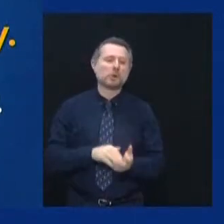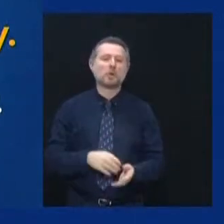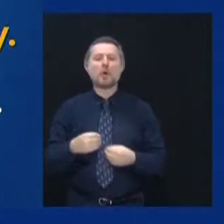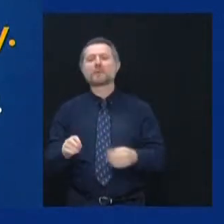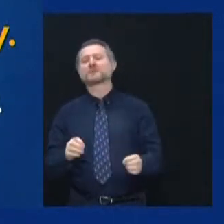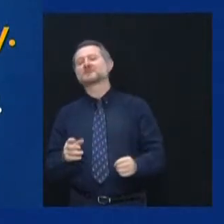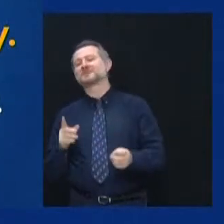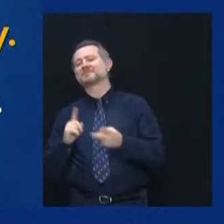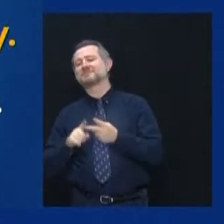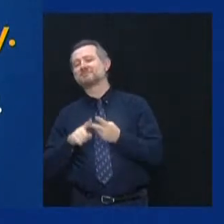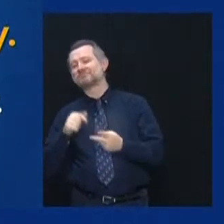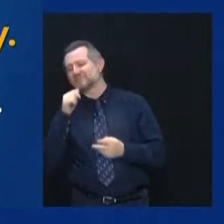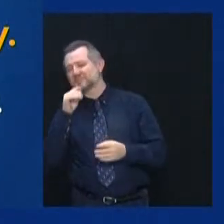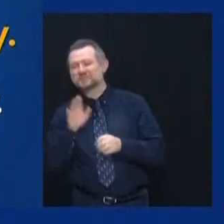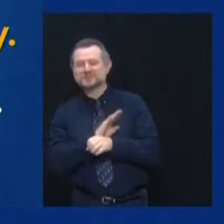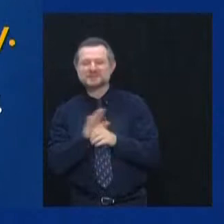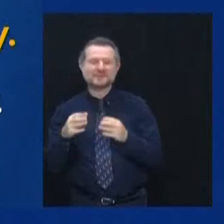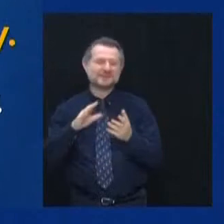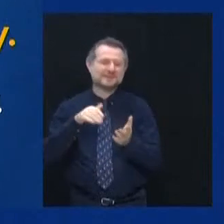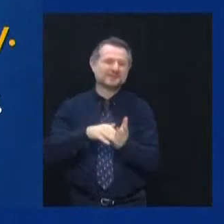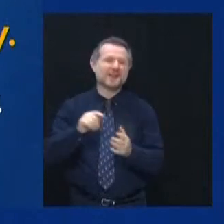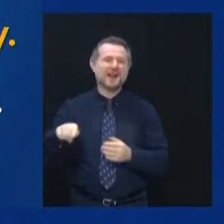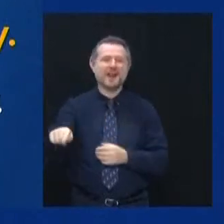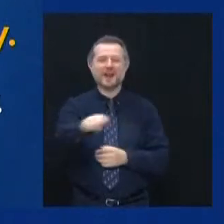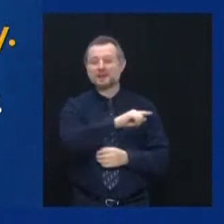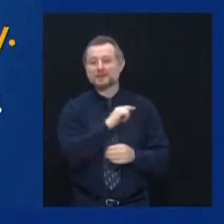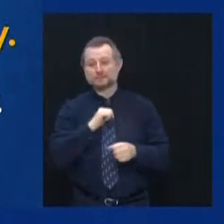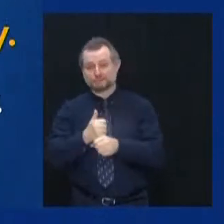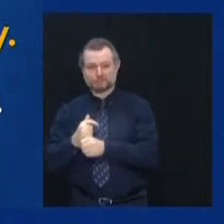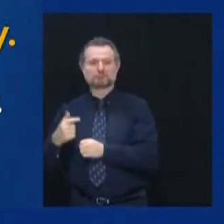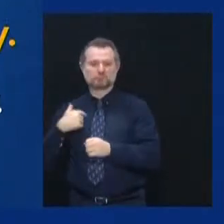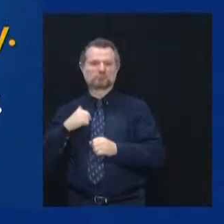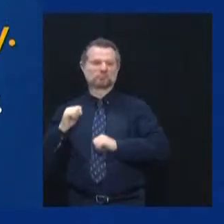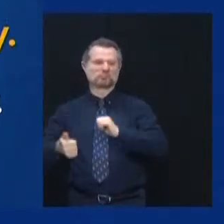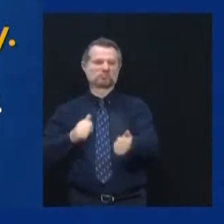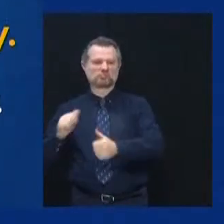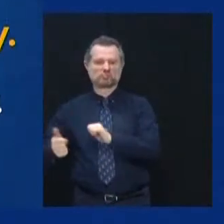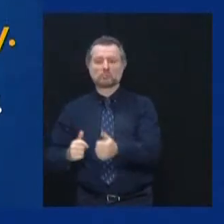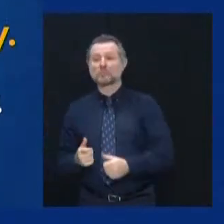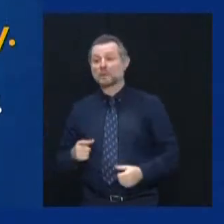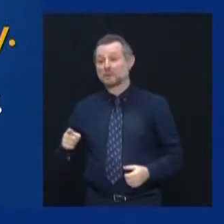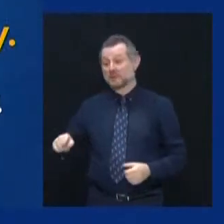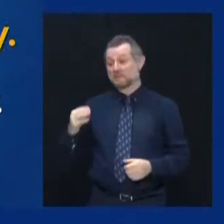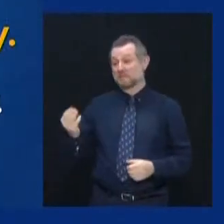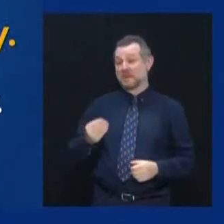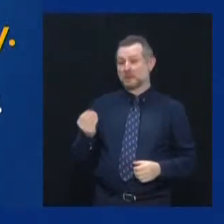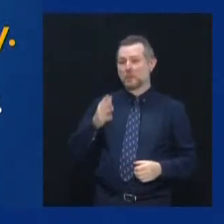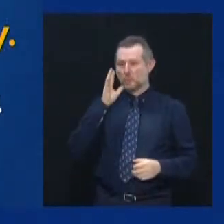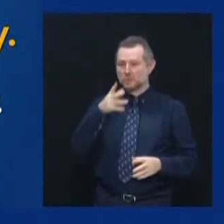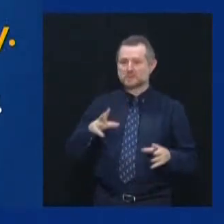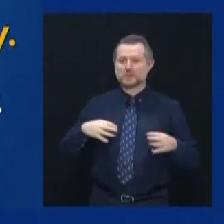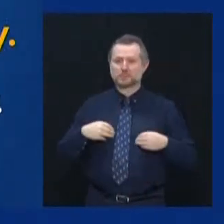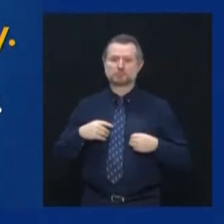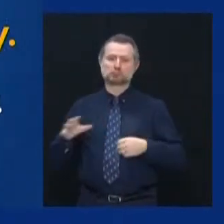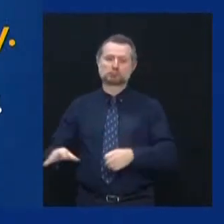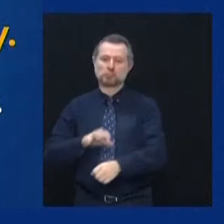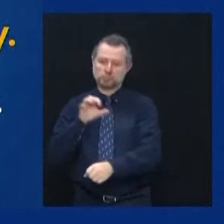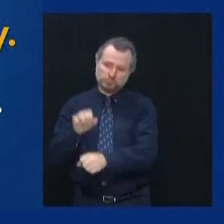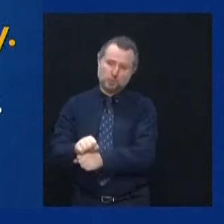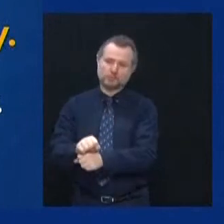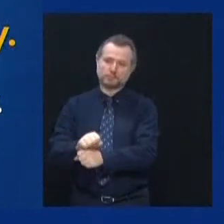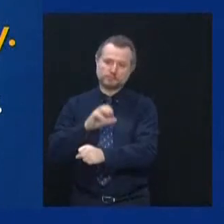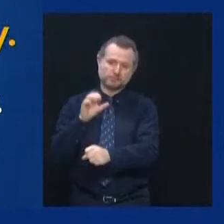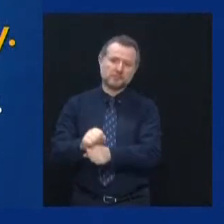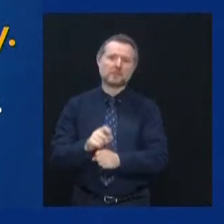distributors coming on next week. On Monday, they will begin accepting reservations